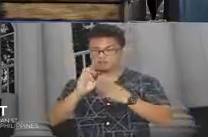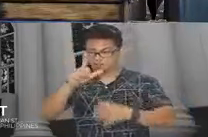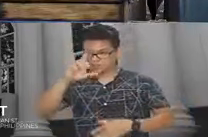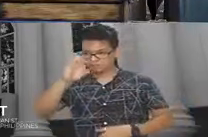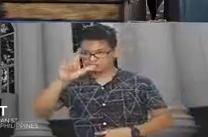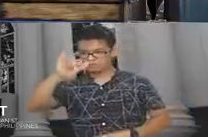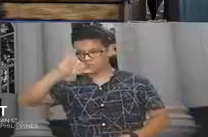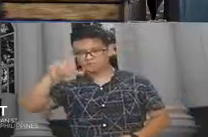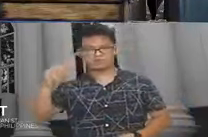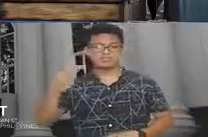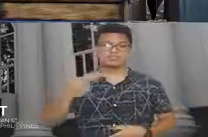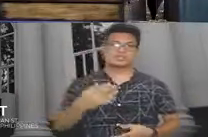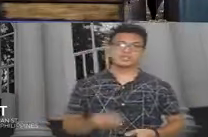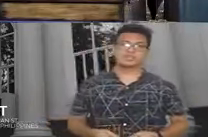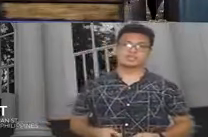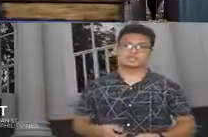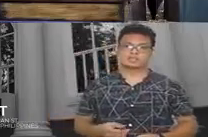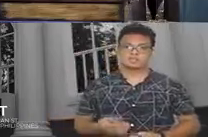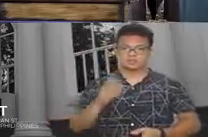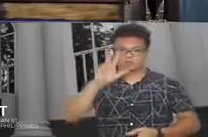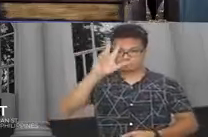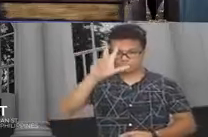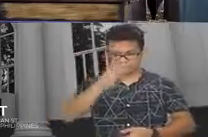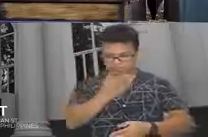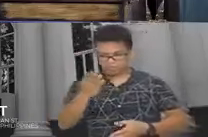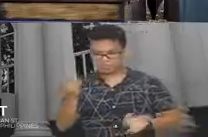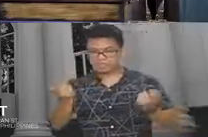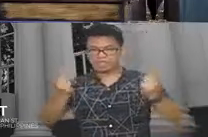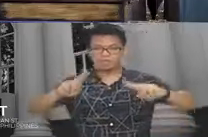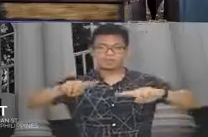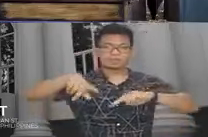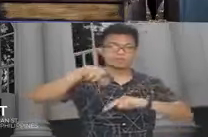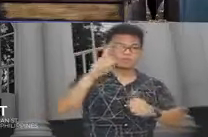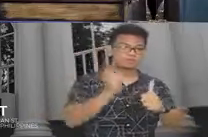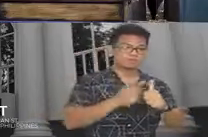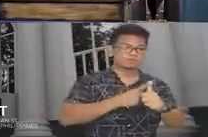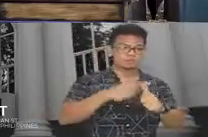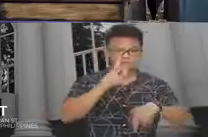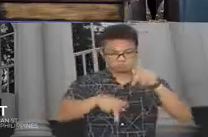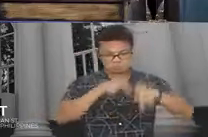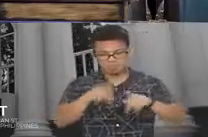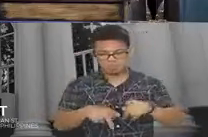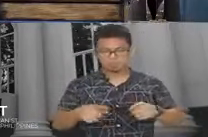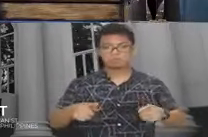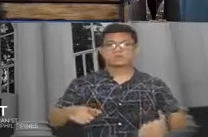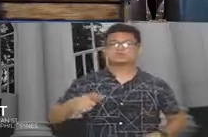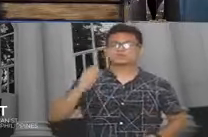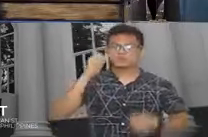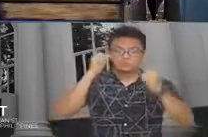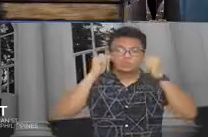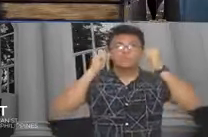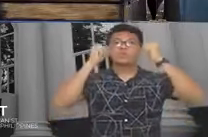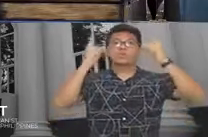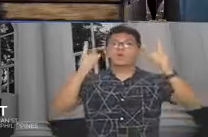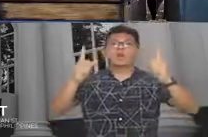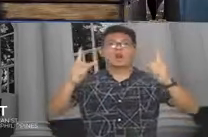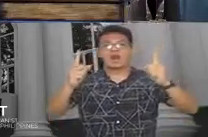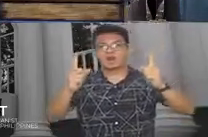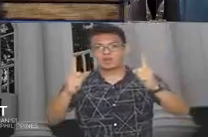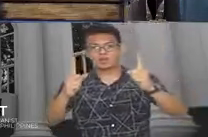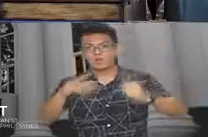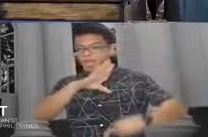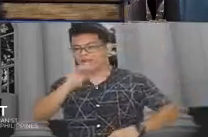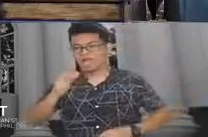prayers by fire, three things happened. Number one, the people finally opened their